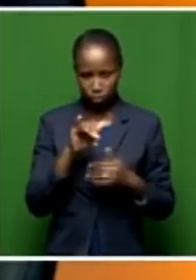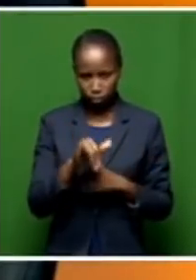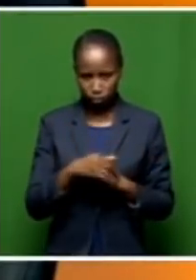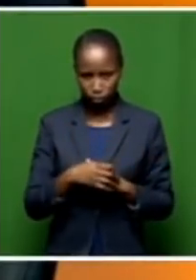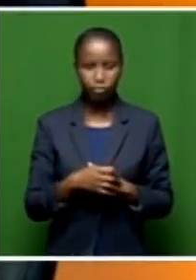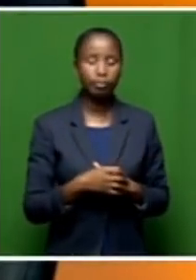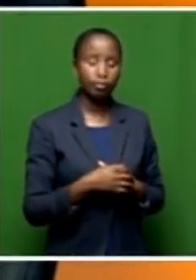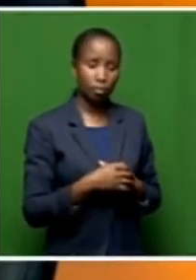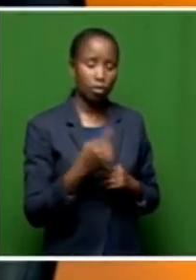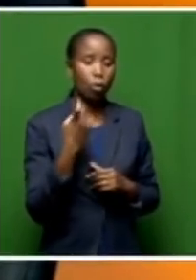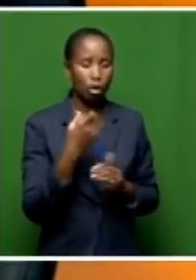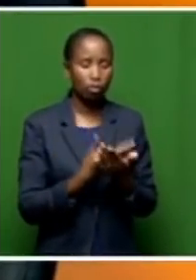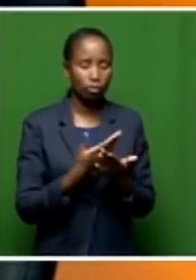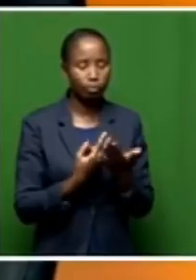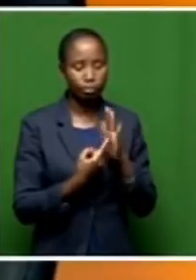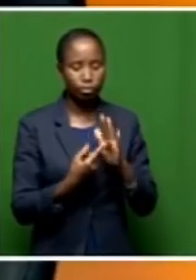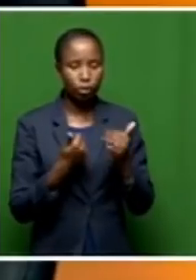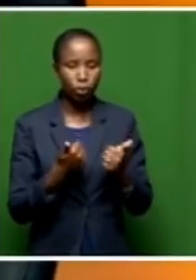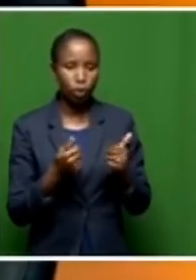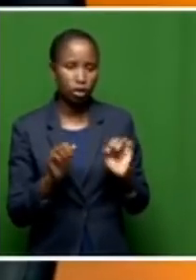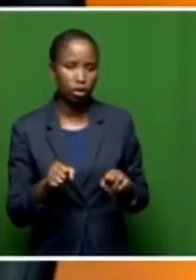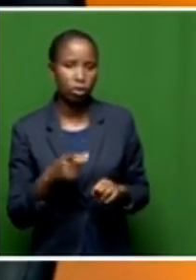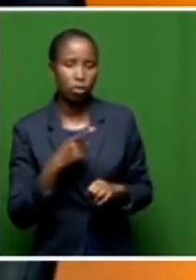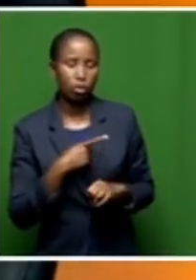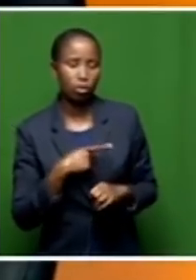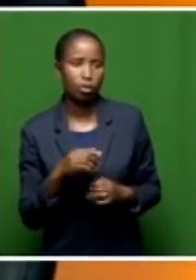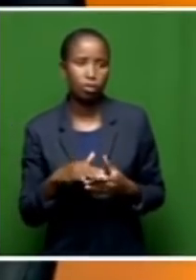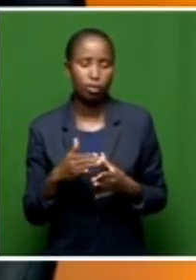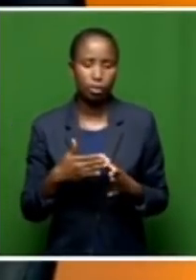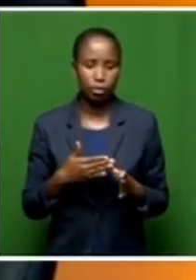weren't, the party wasn't there in 2016.